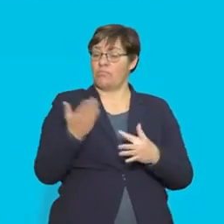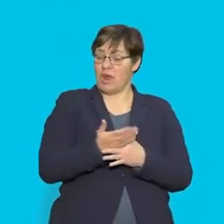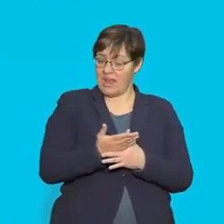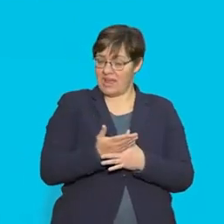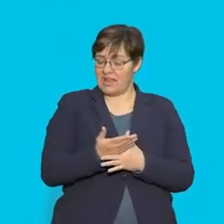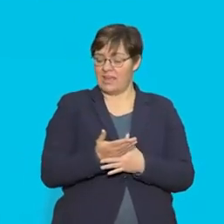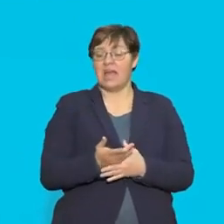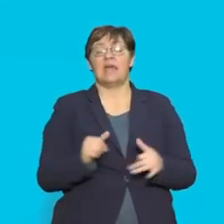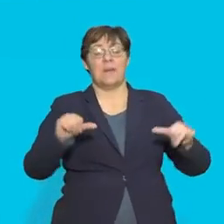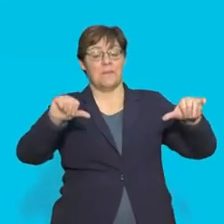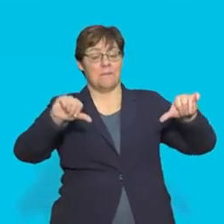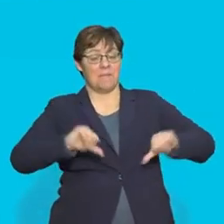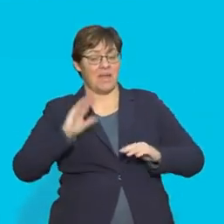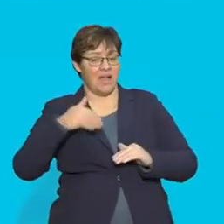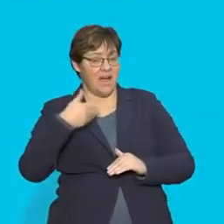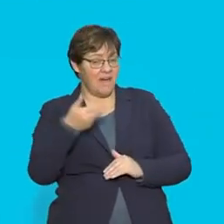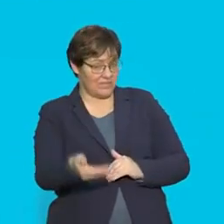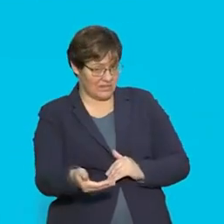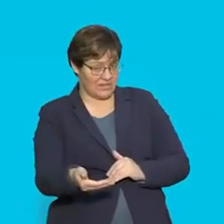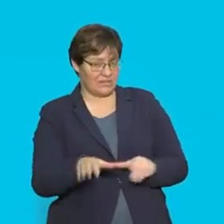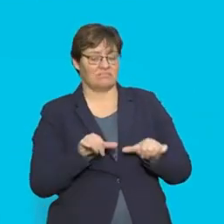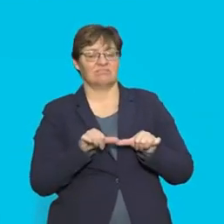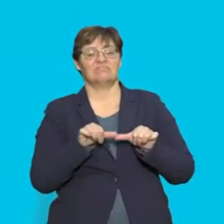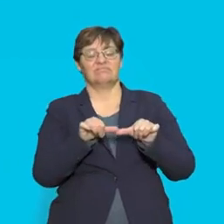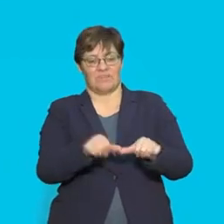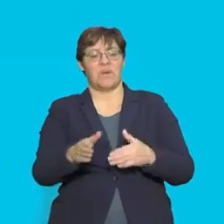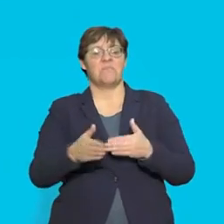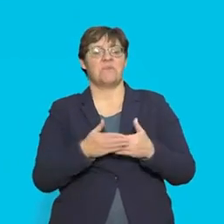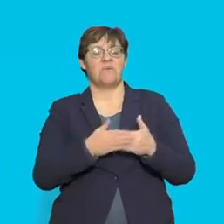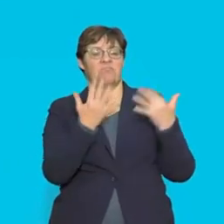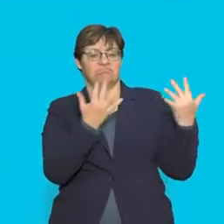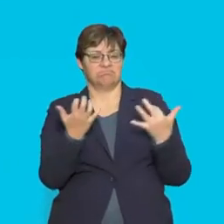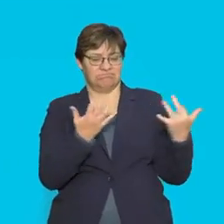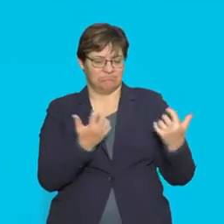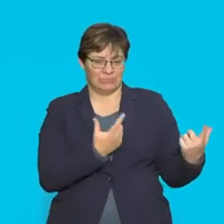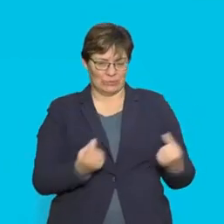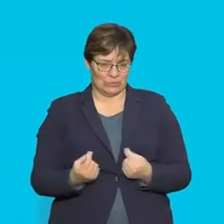to take a quick ad break, because when you come back, we have some more work that we are going to